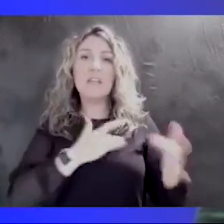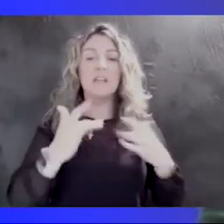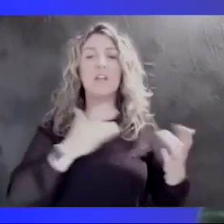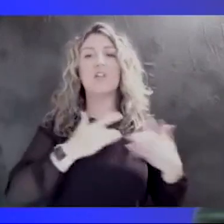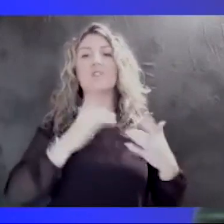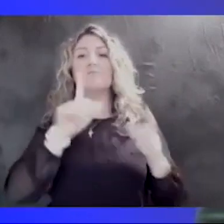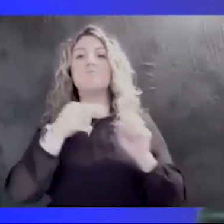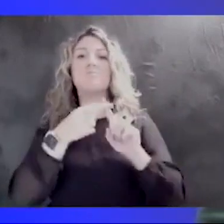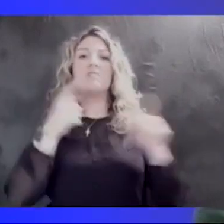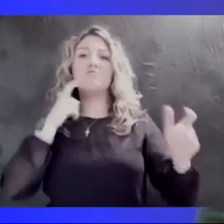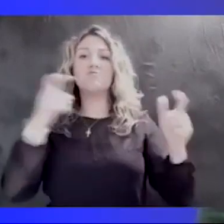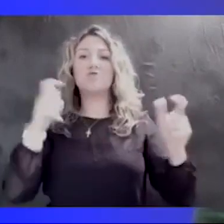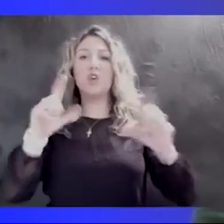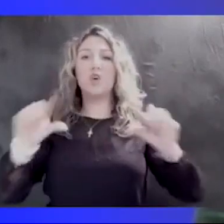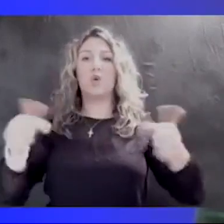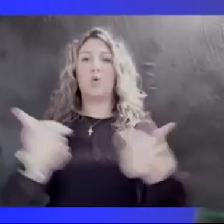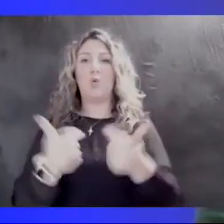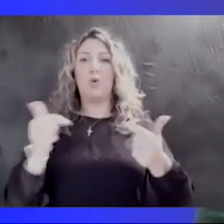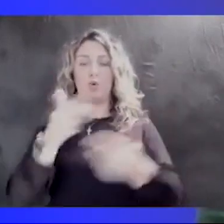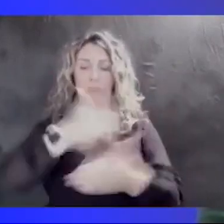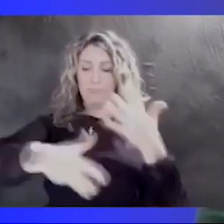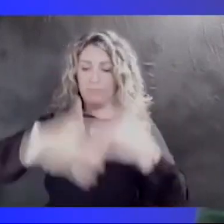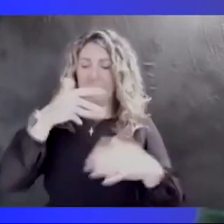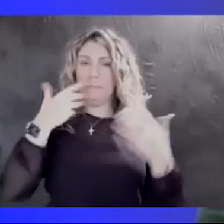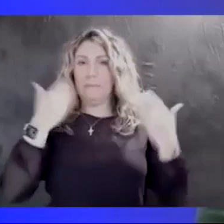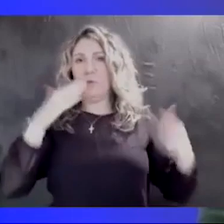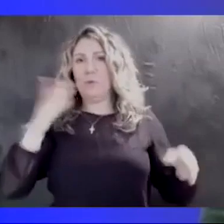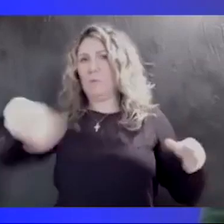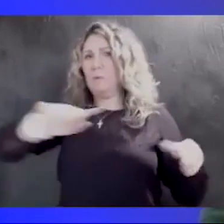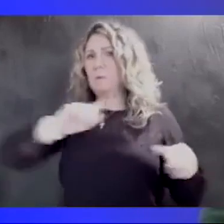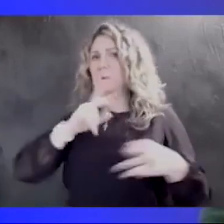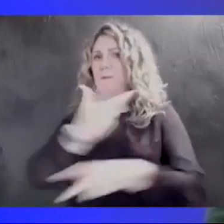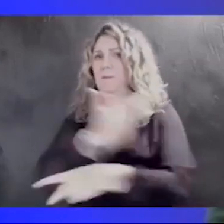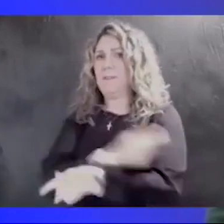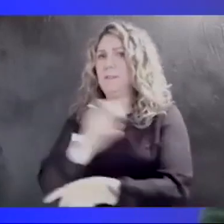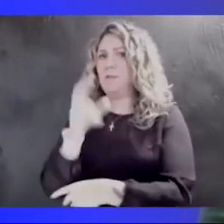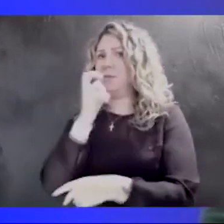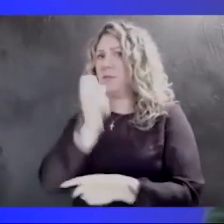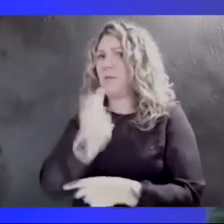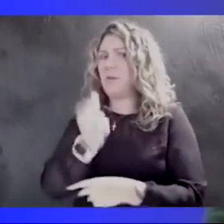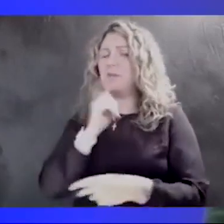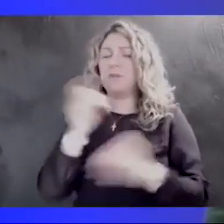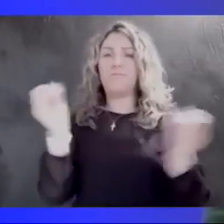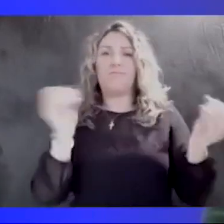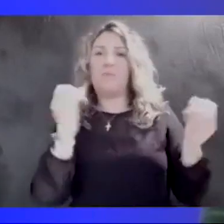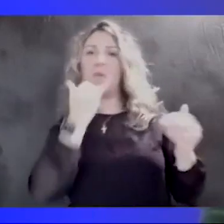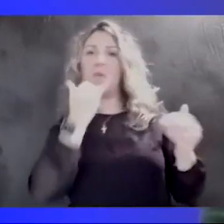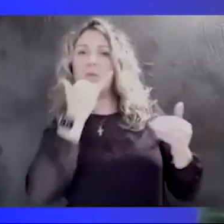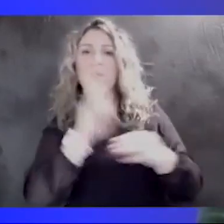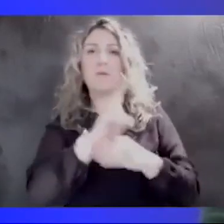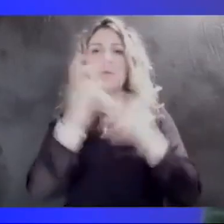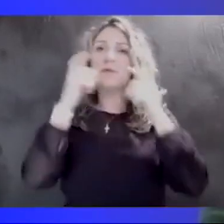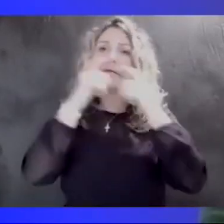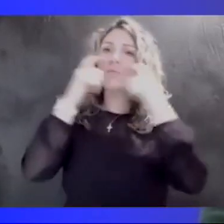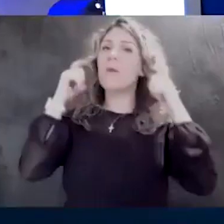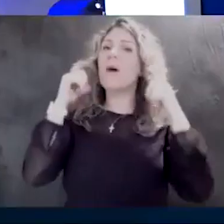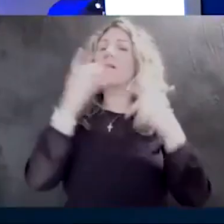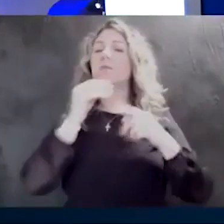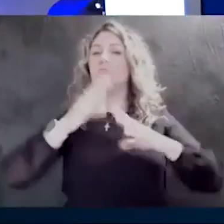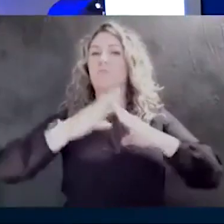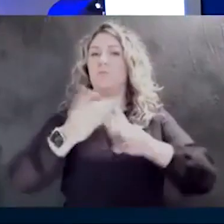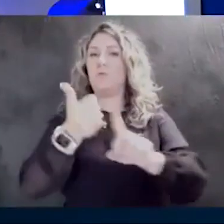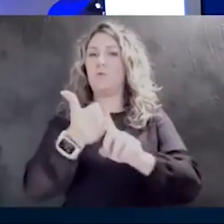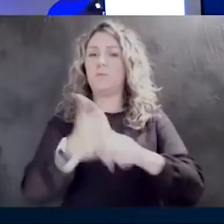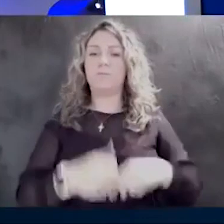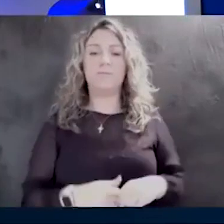group gatherings, not knowing the vaccine status of those that you're going to be around, there's nothing wrong with putting a mask on because we know it will protect you. Well, we know that the